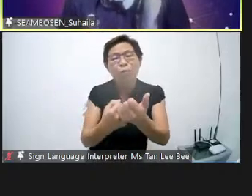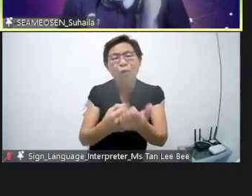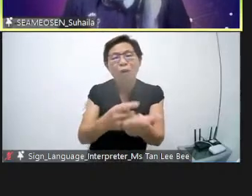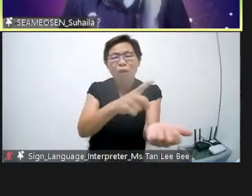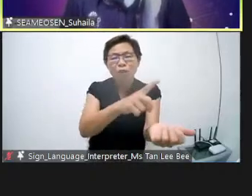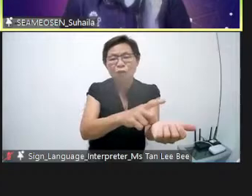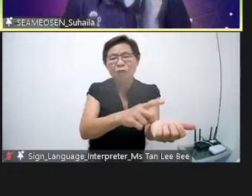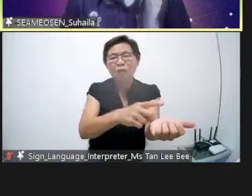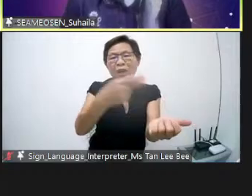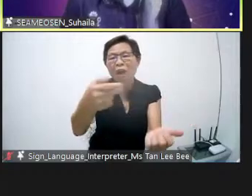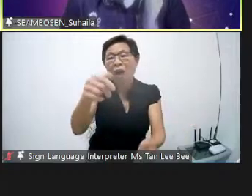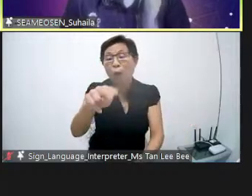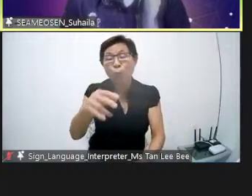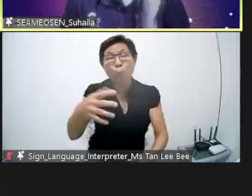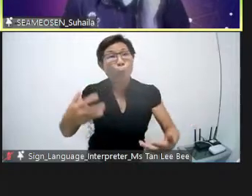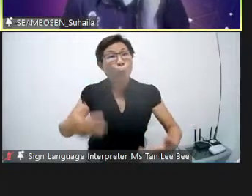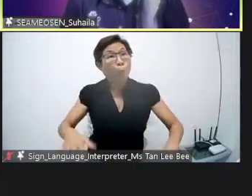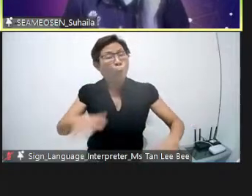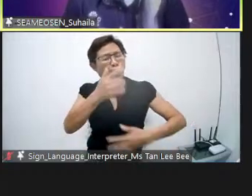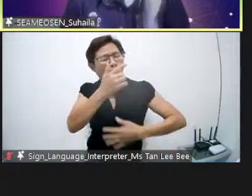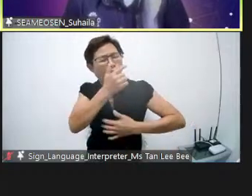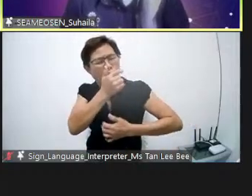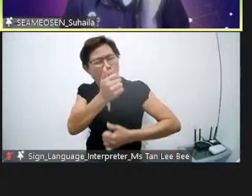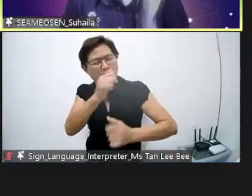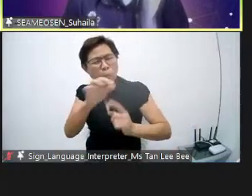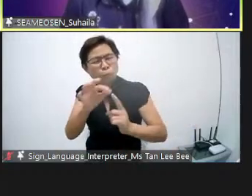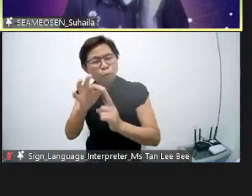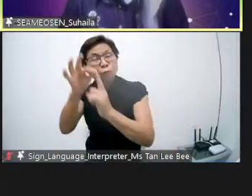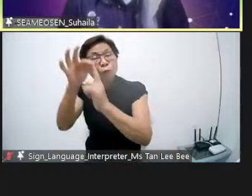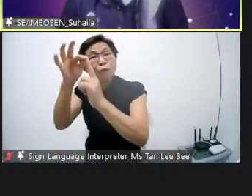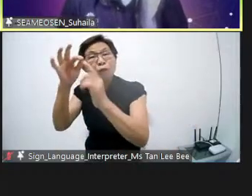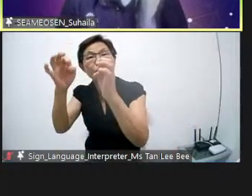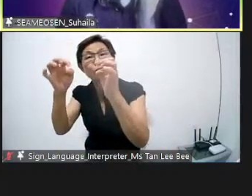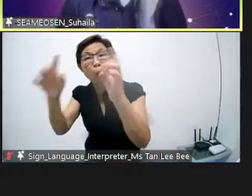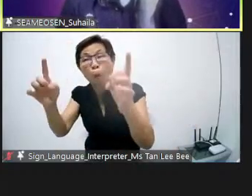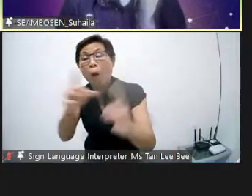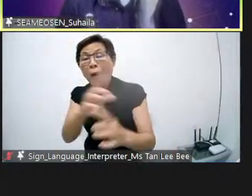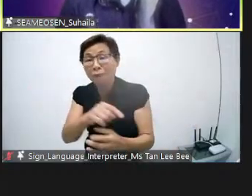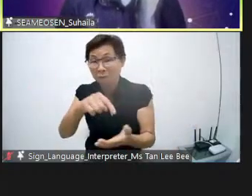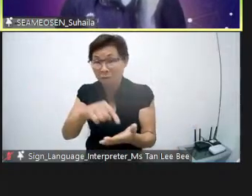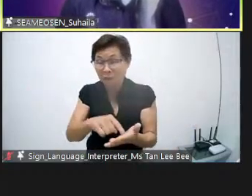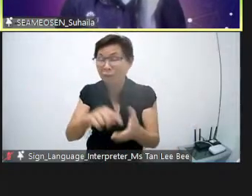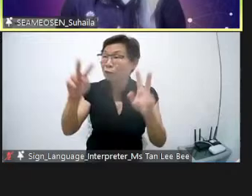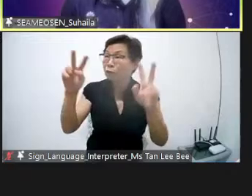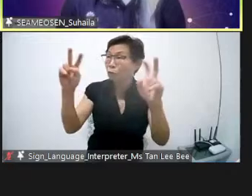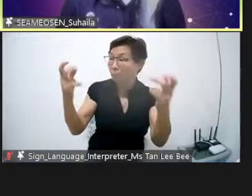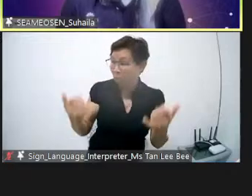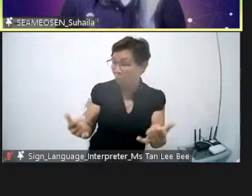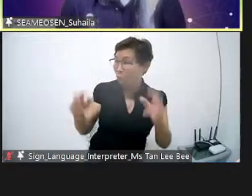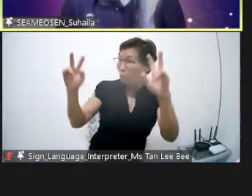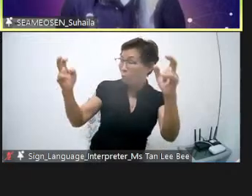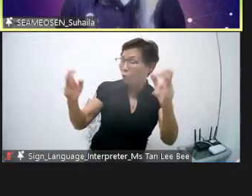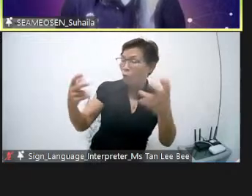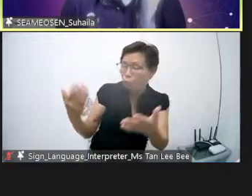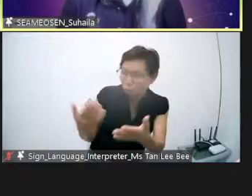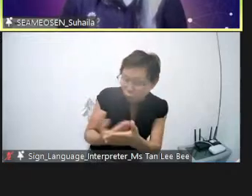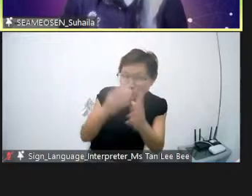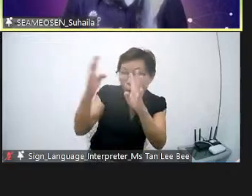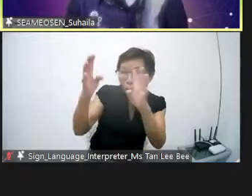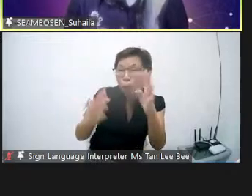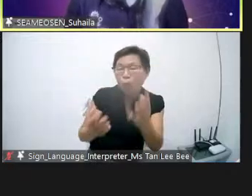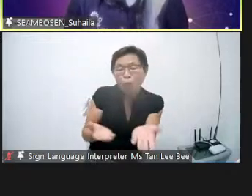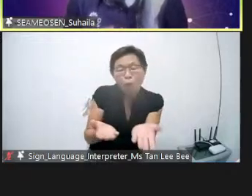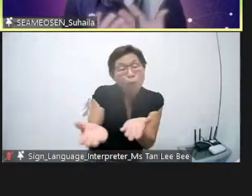is extensively passionate about special education, and this topic today on innovation in